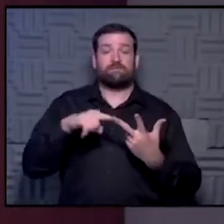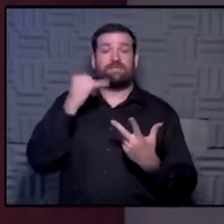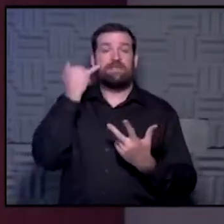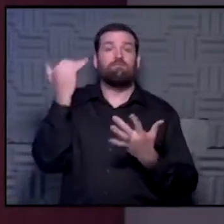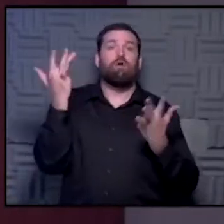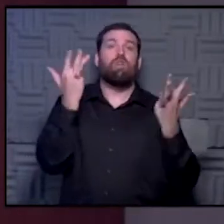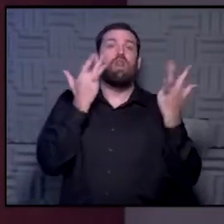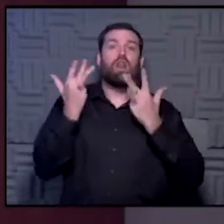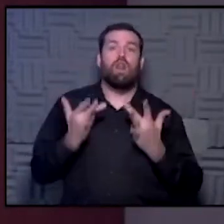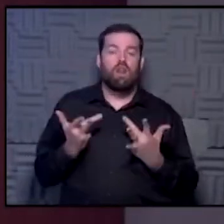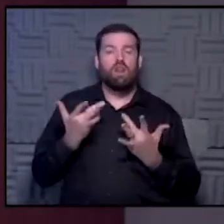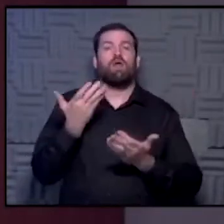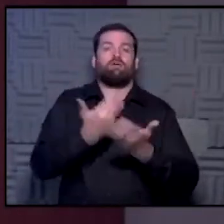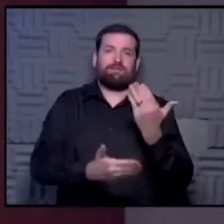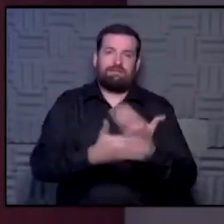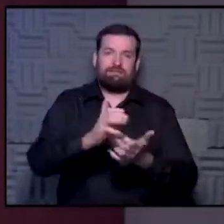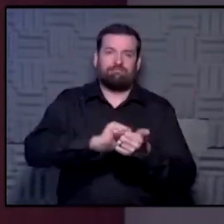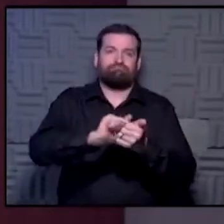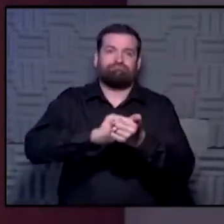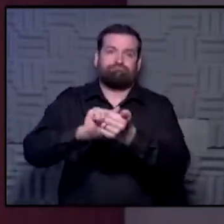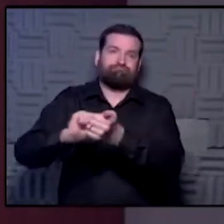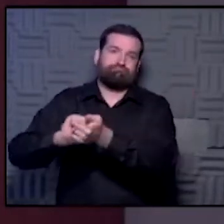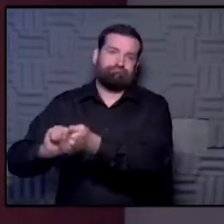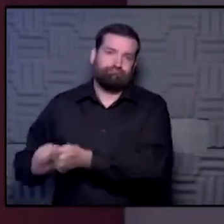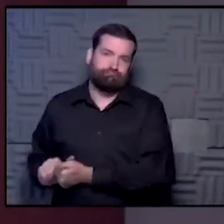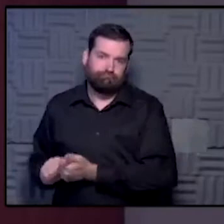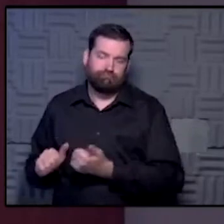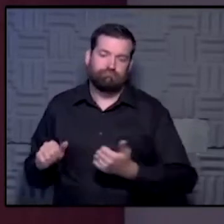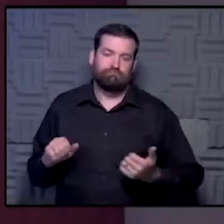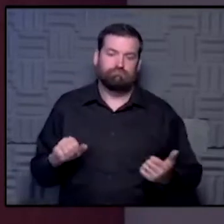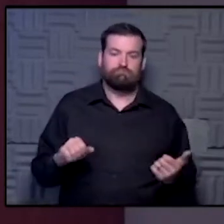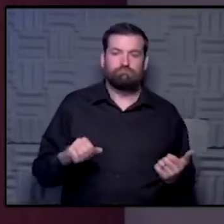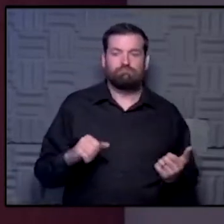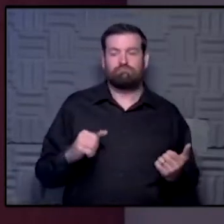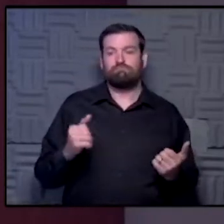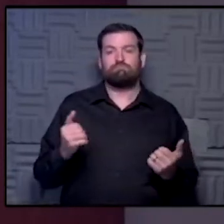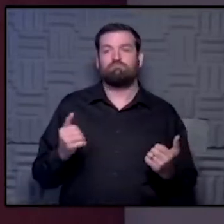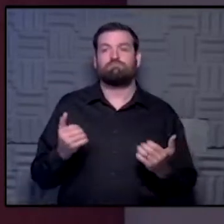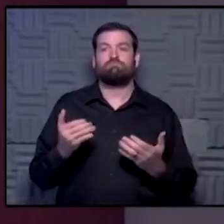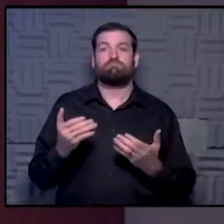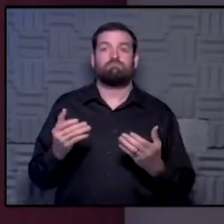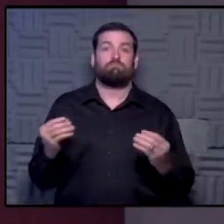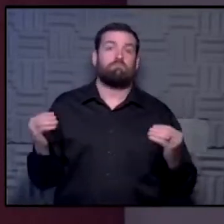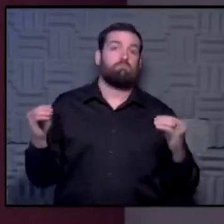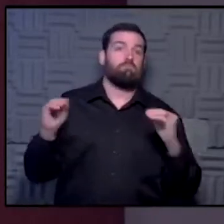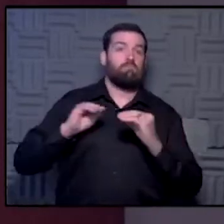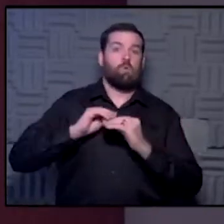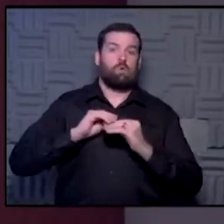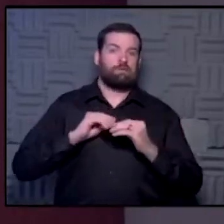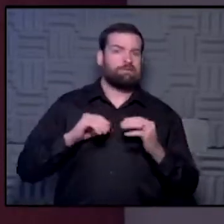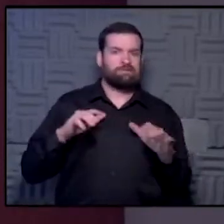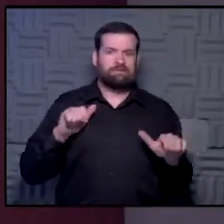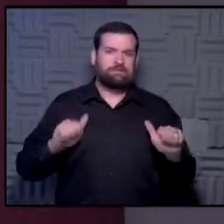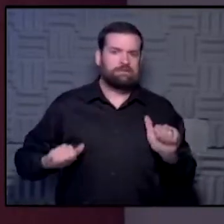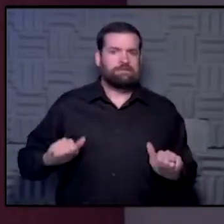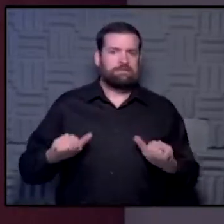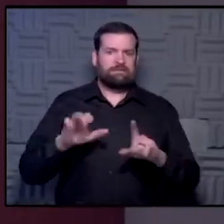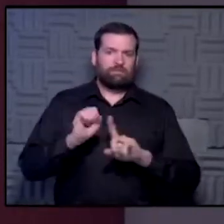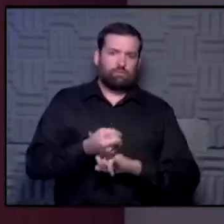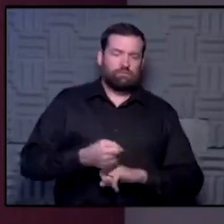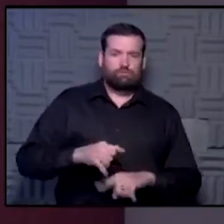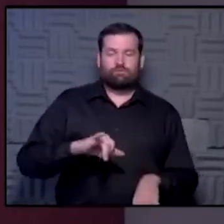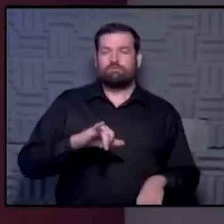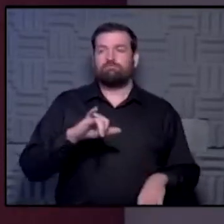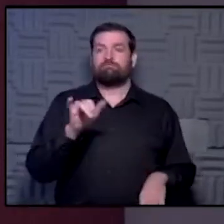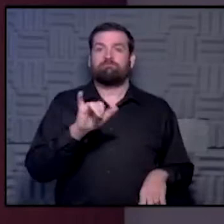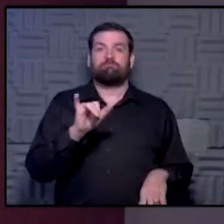your mask that you need to do hand hygiene. Whenever you're in some more vulnerable situations in a school setting, might be